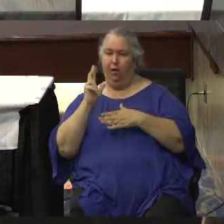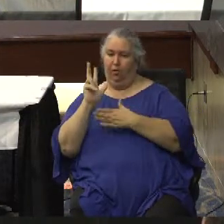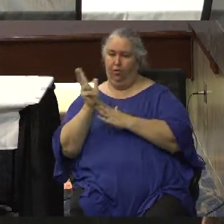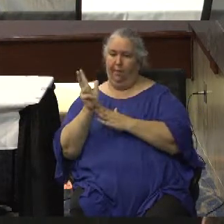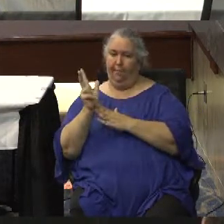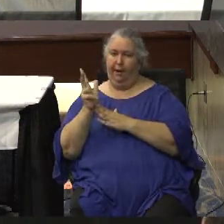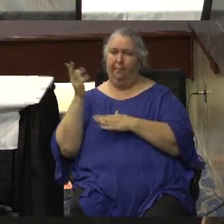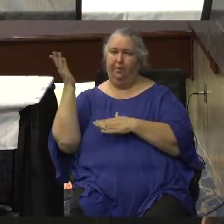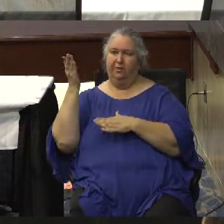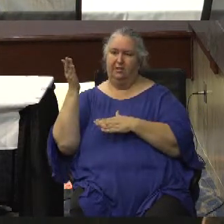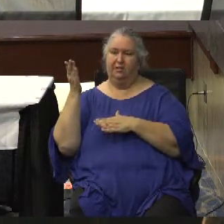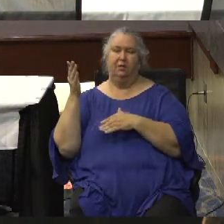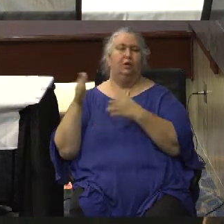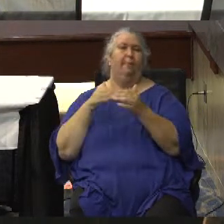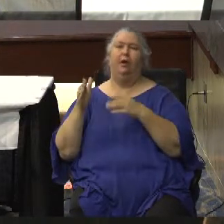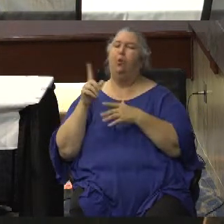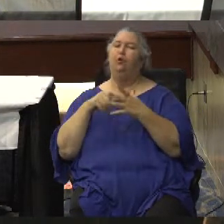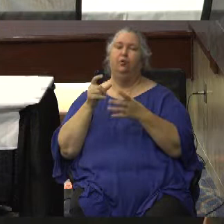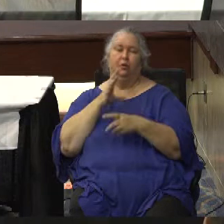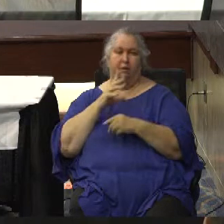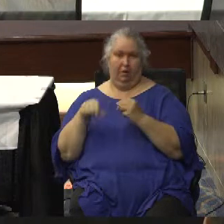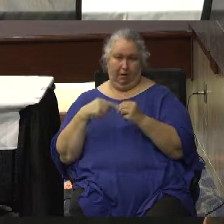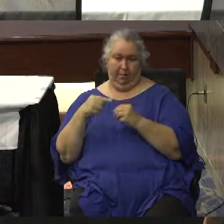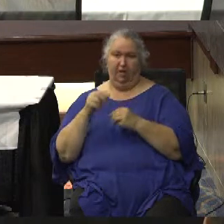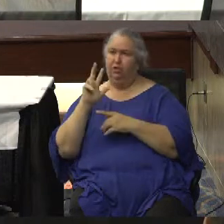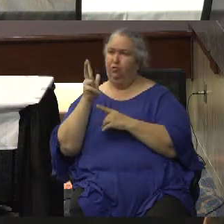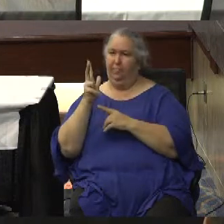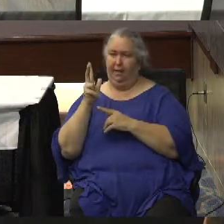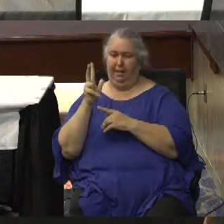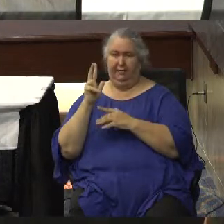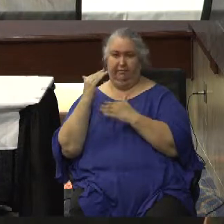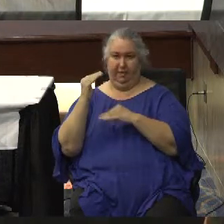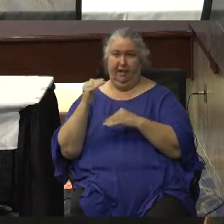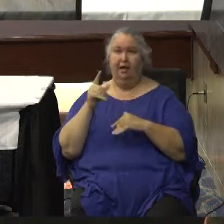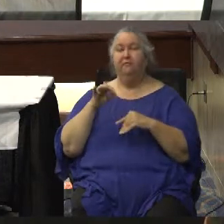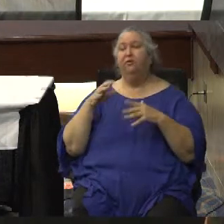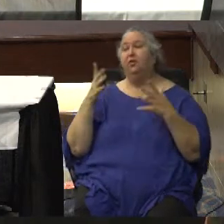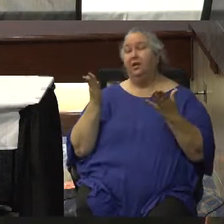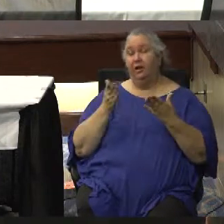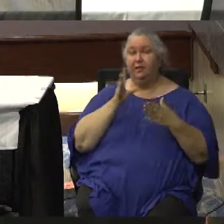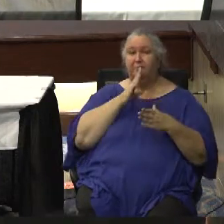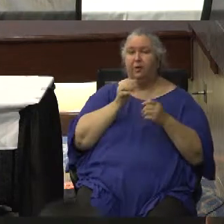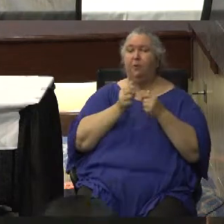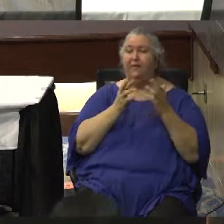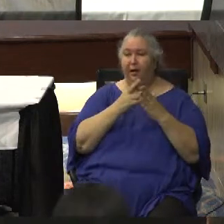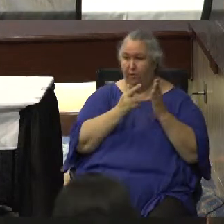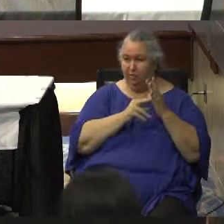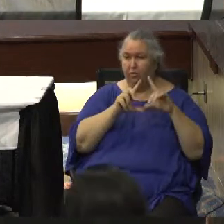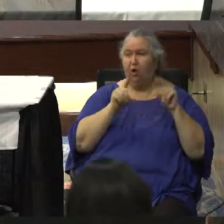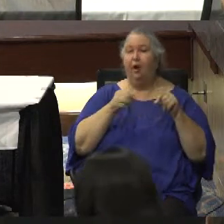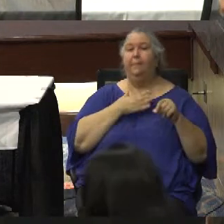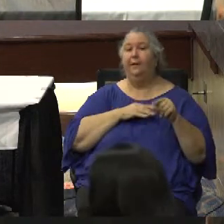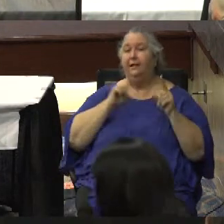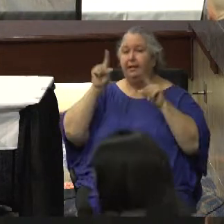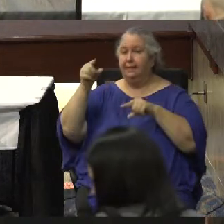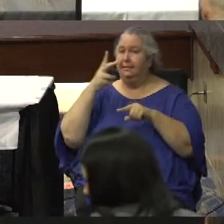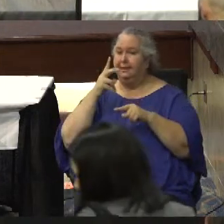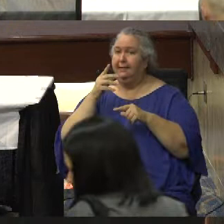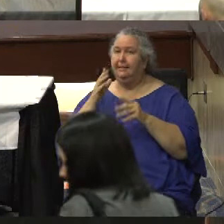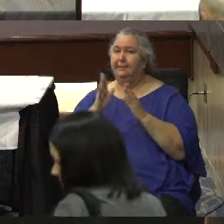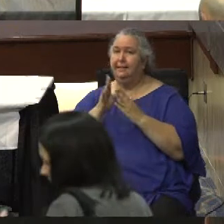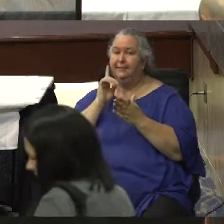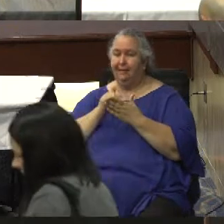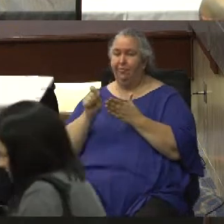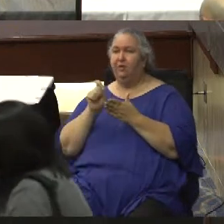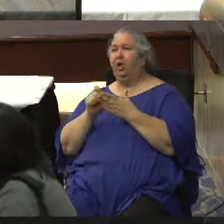items the speaker wishes to address. If you are here to speak and have not filled out a registration card, please see the City Secretary staff at the